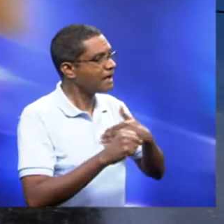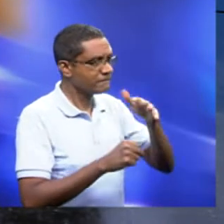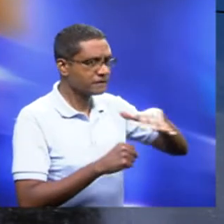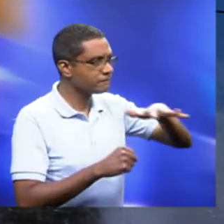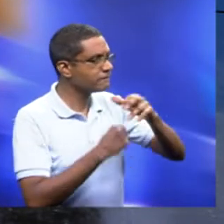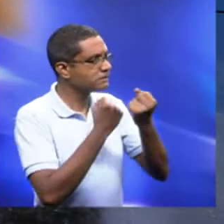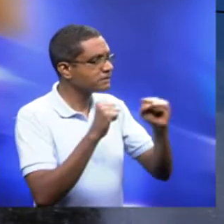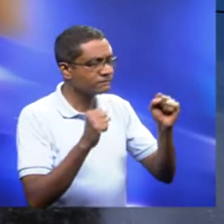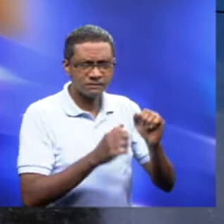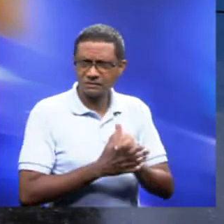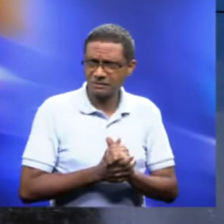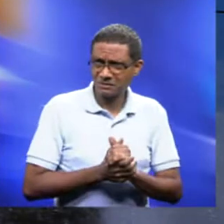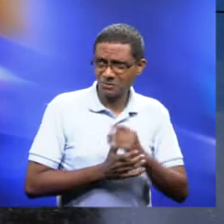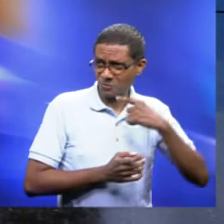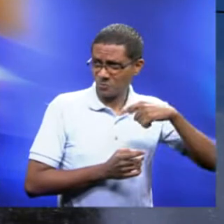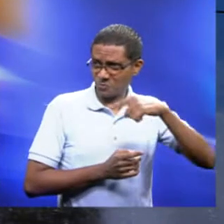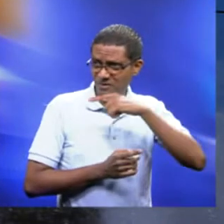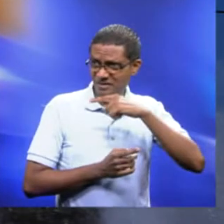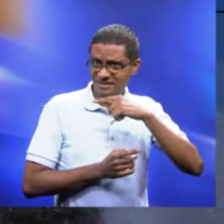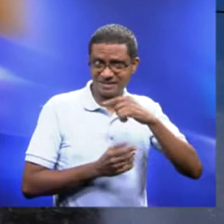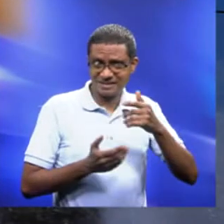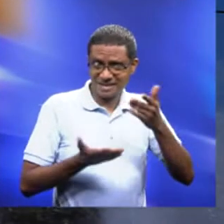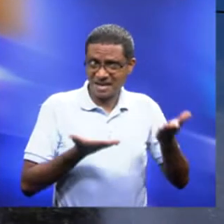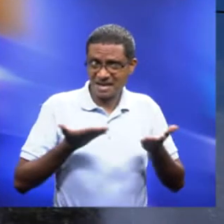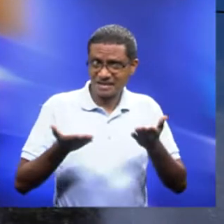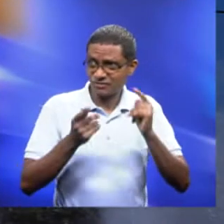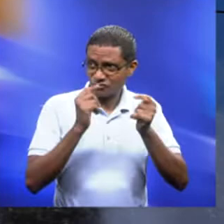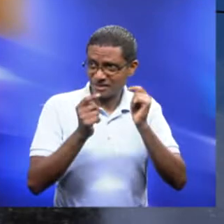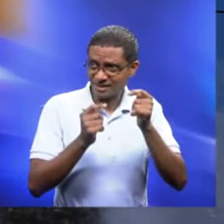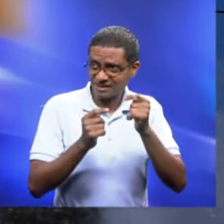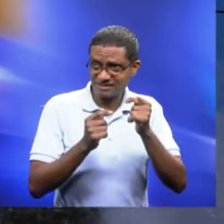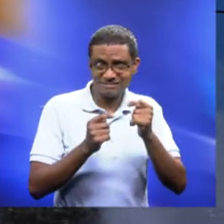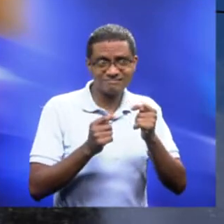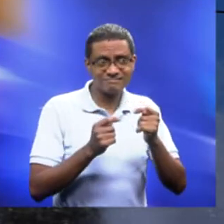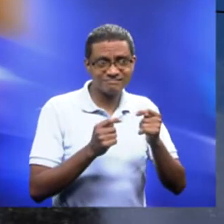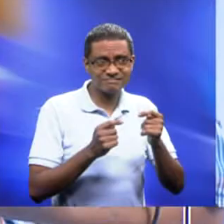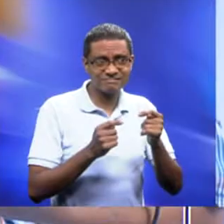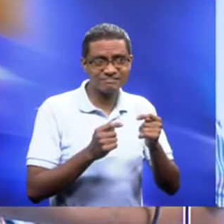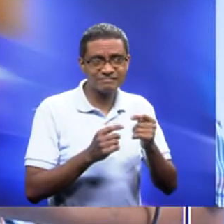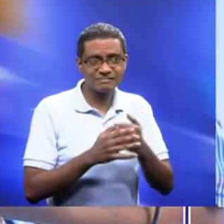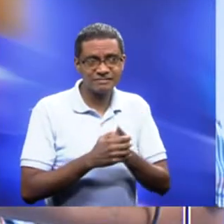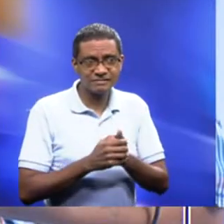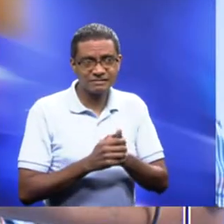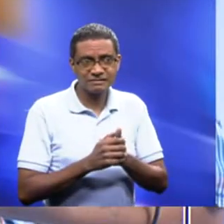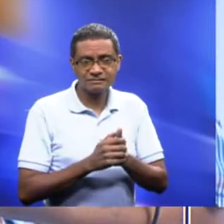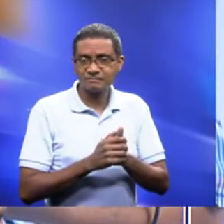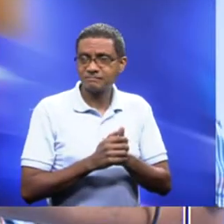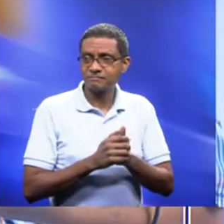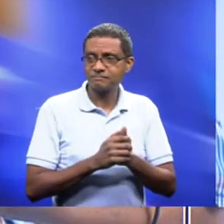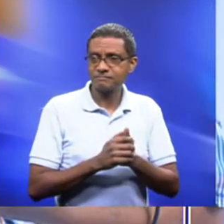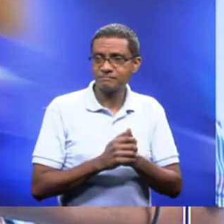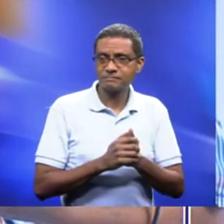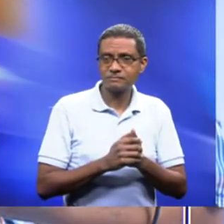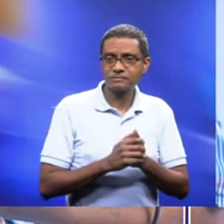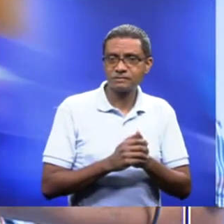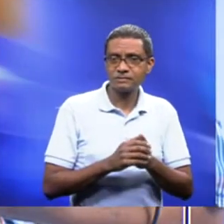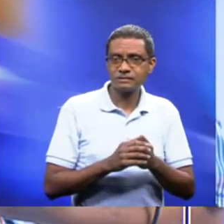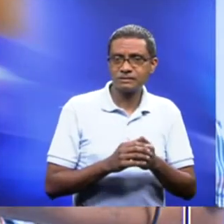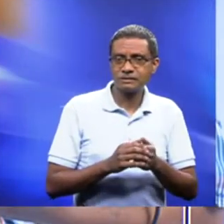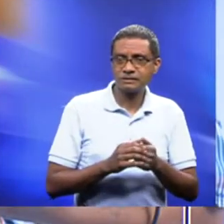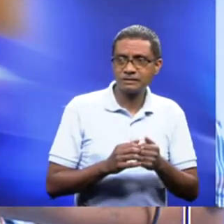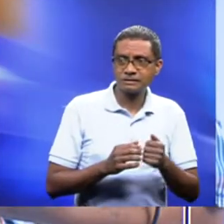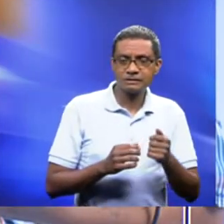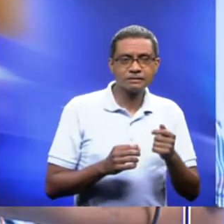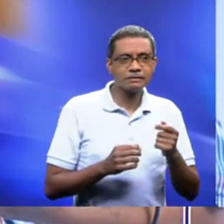Are we at that stage in Trinidad and Tobago where stuff that we have seen in the movies actually happen? Ransomware, someone is going to take